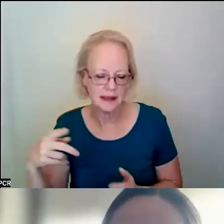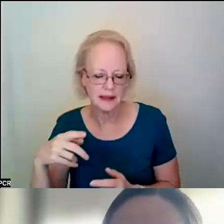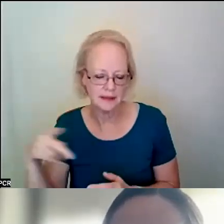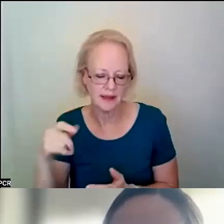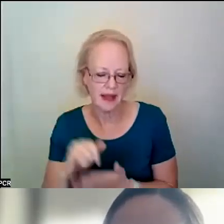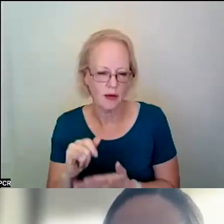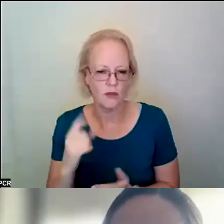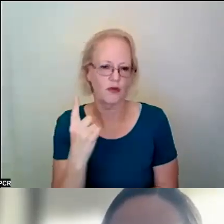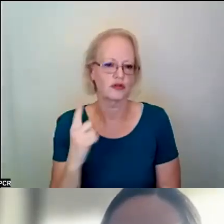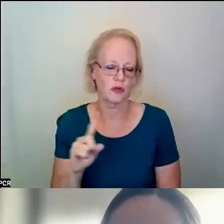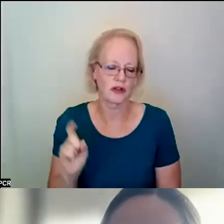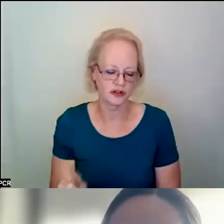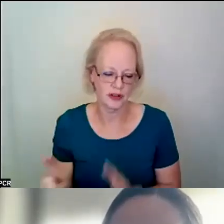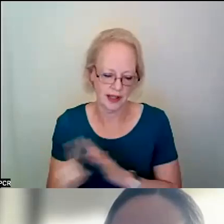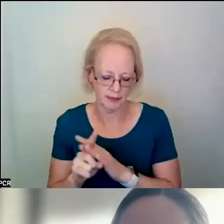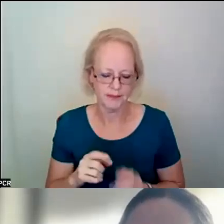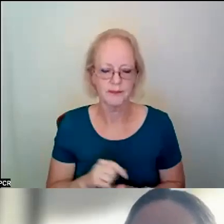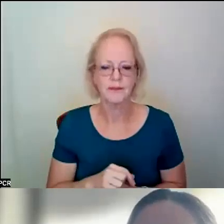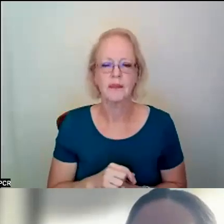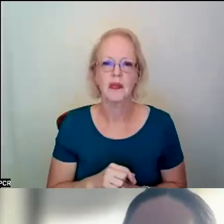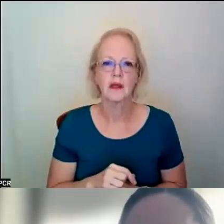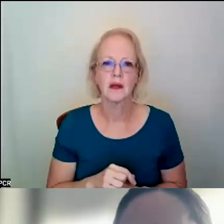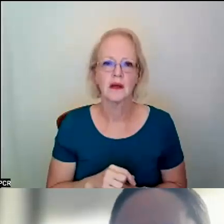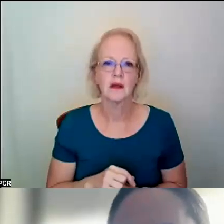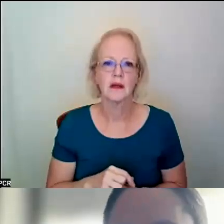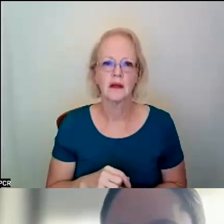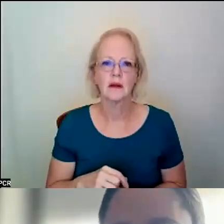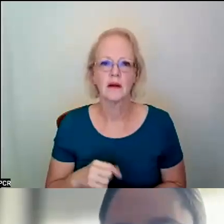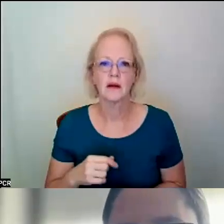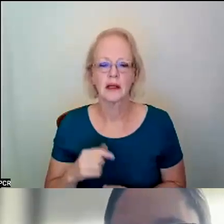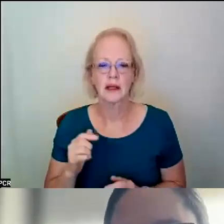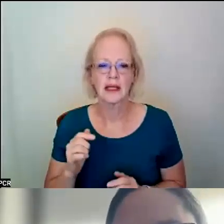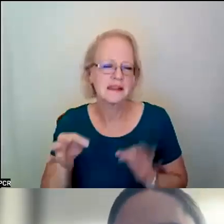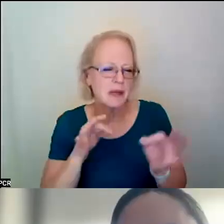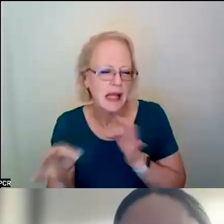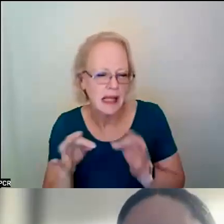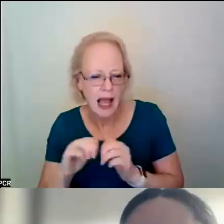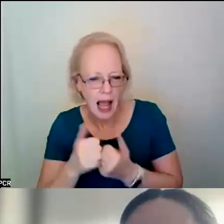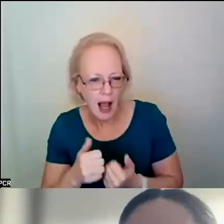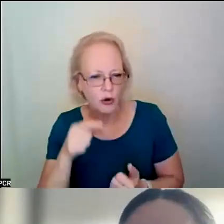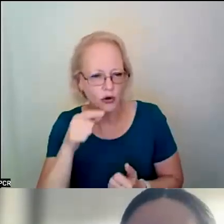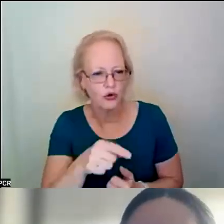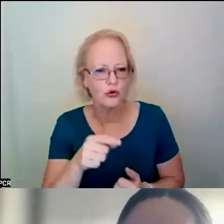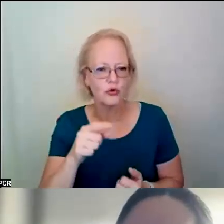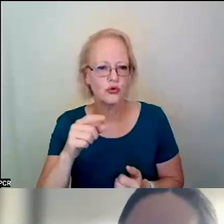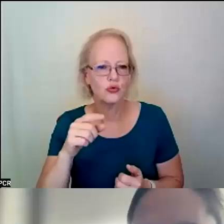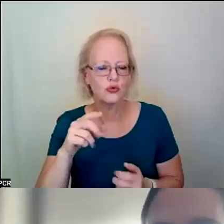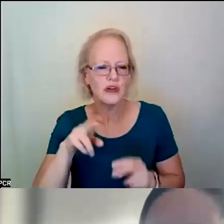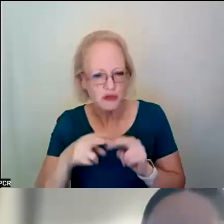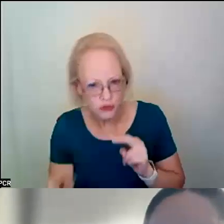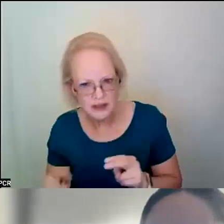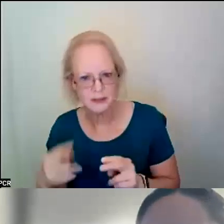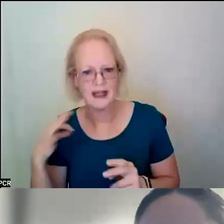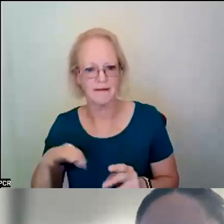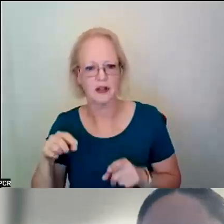came. And it's asking you to explain how you were able to avoid reducing benefits during the negative